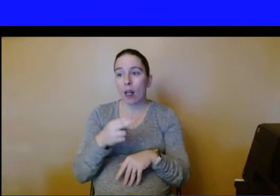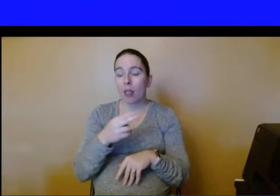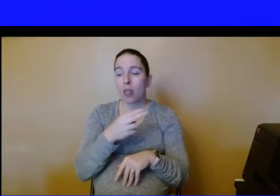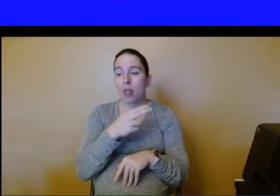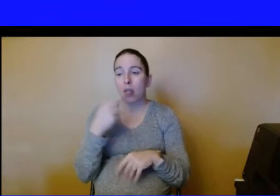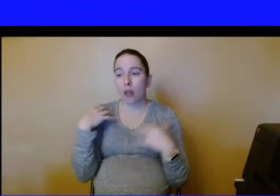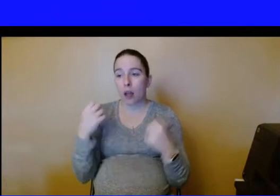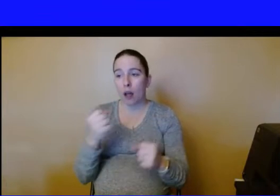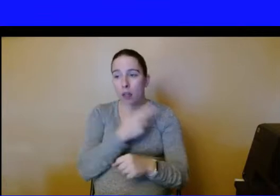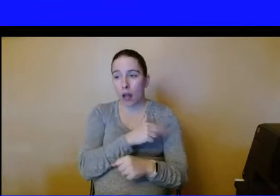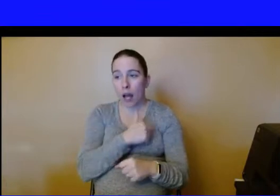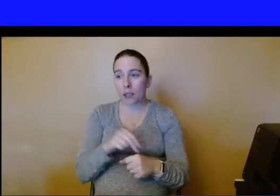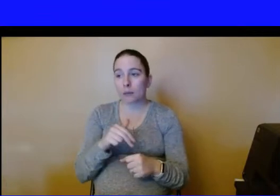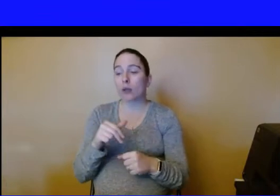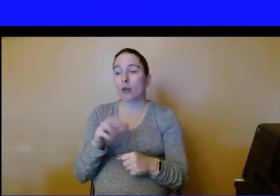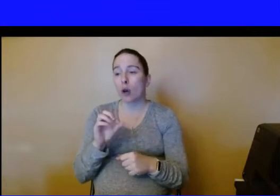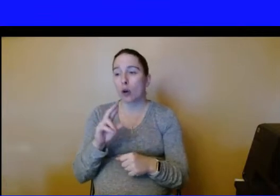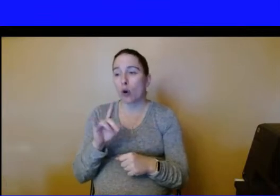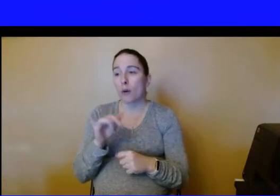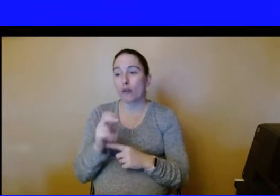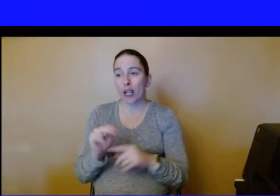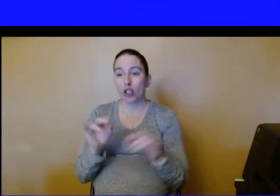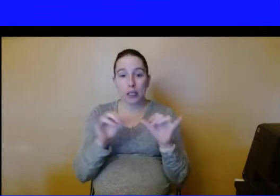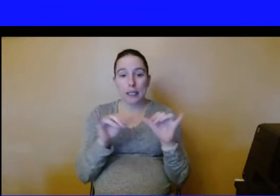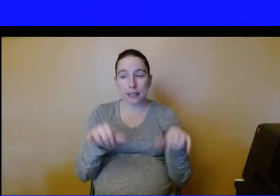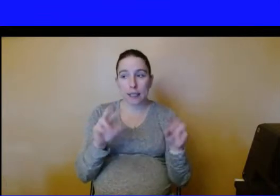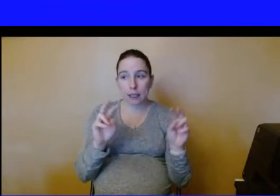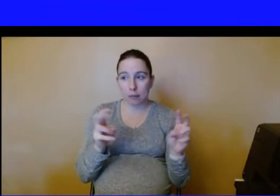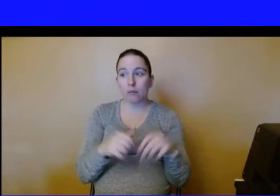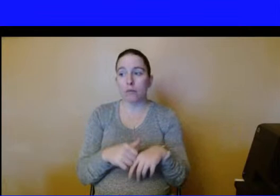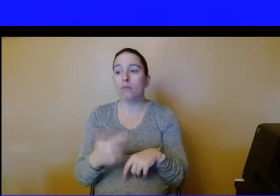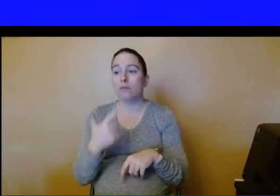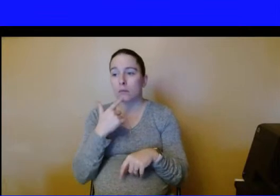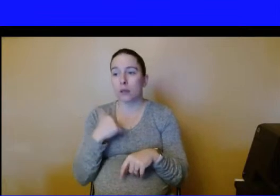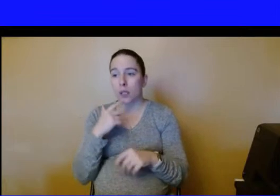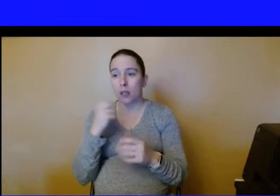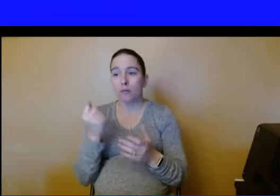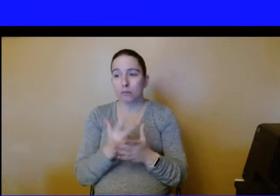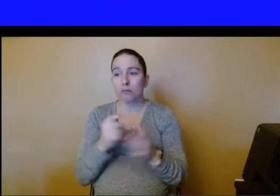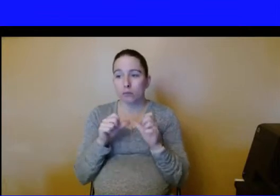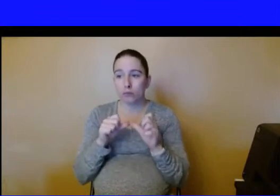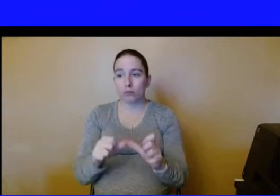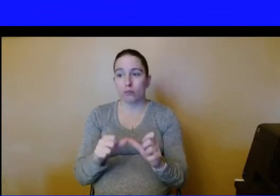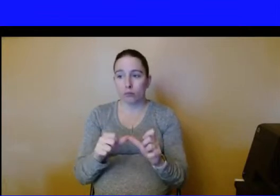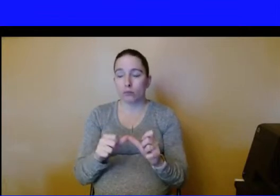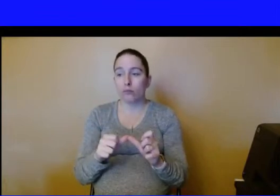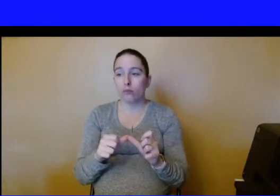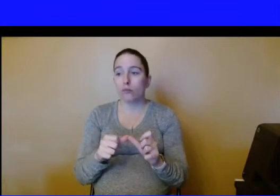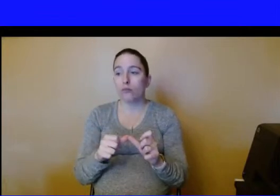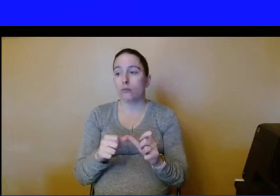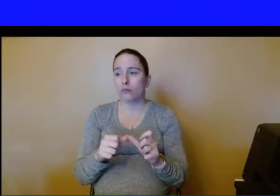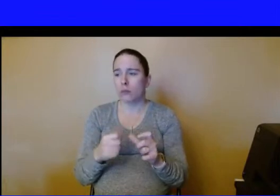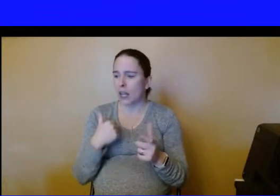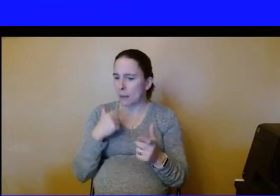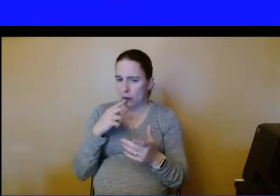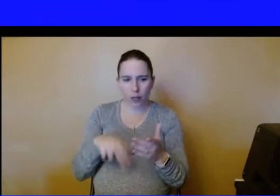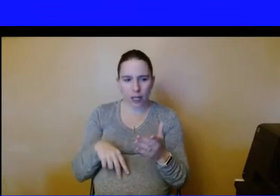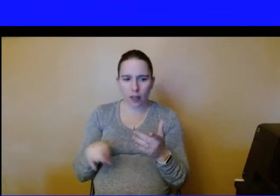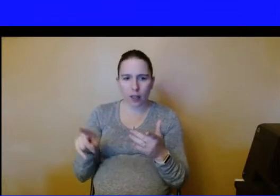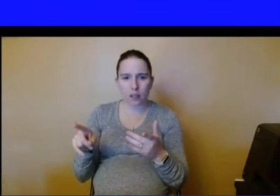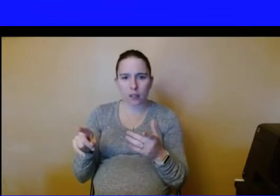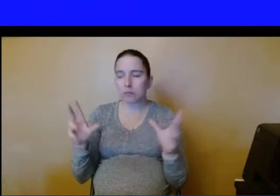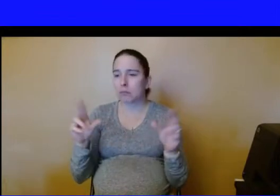that the fact that this is a program that begins before discharge and how